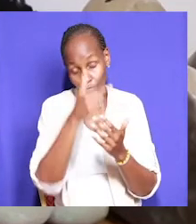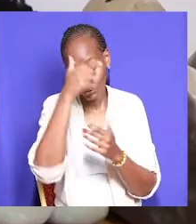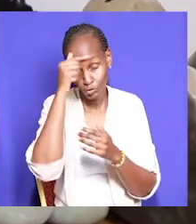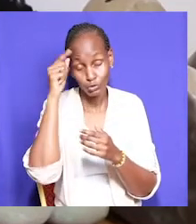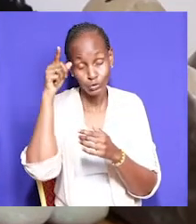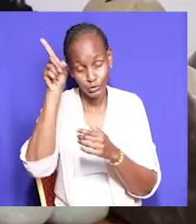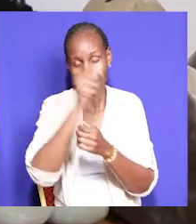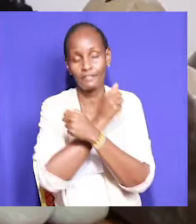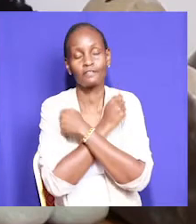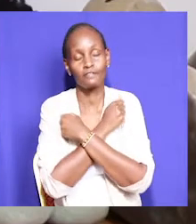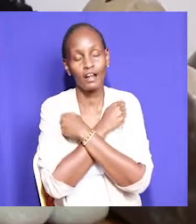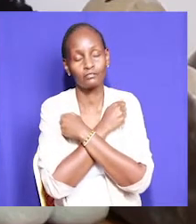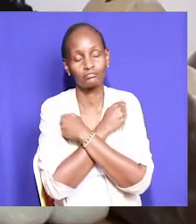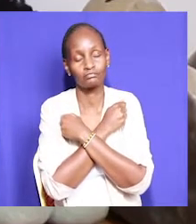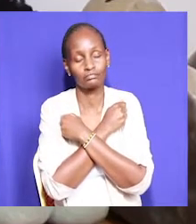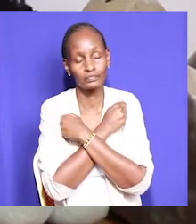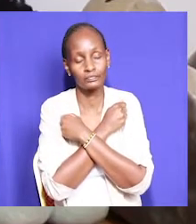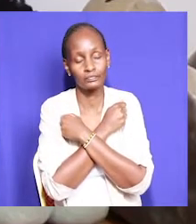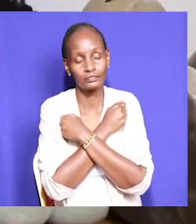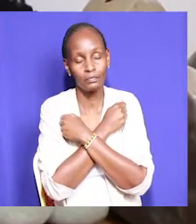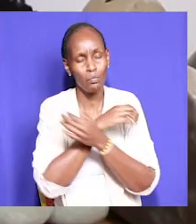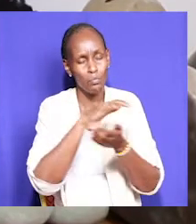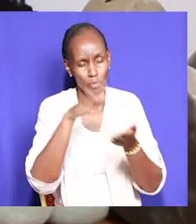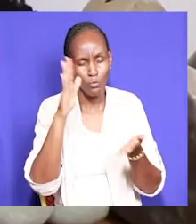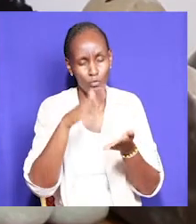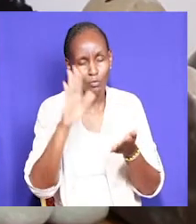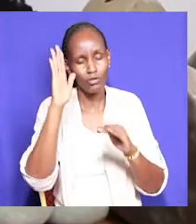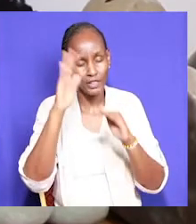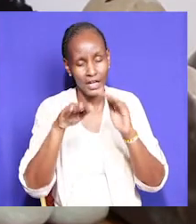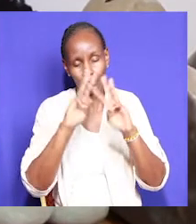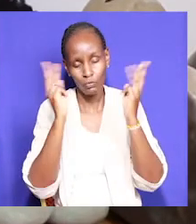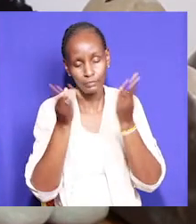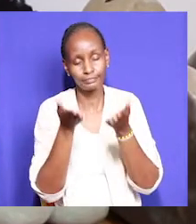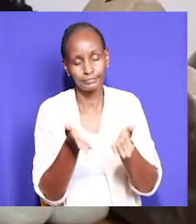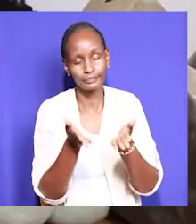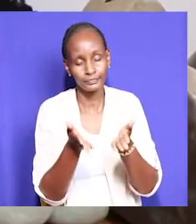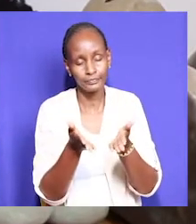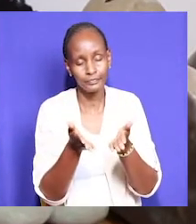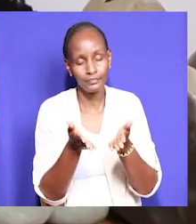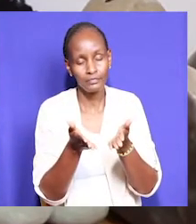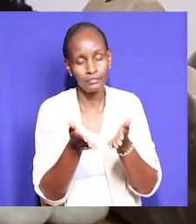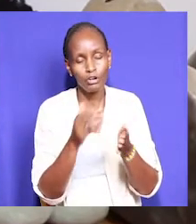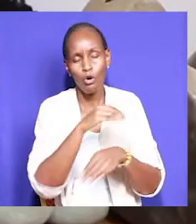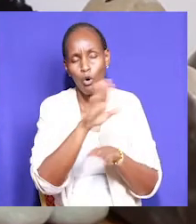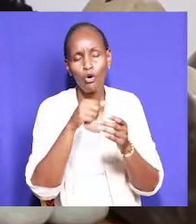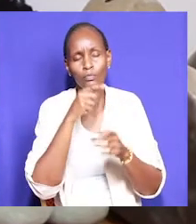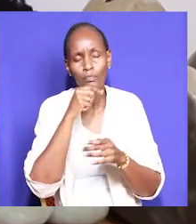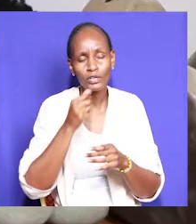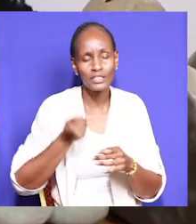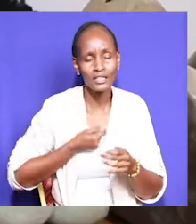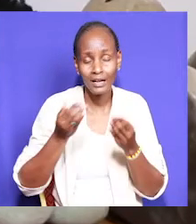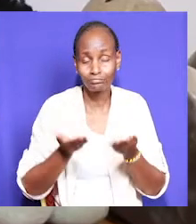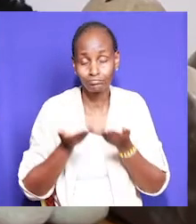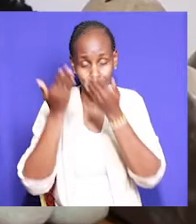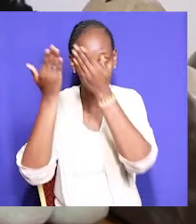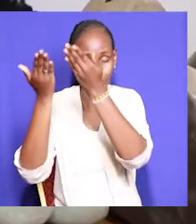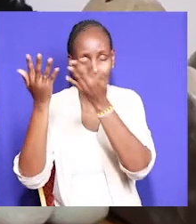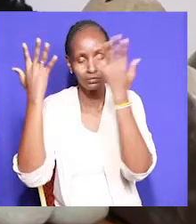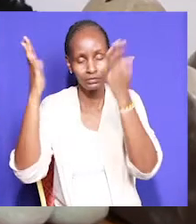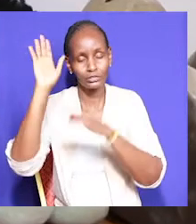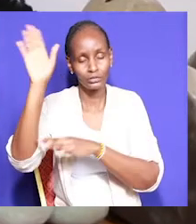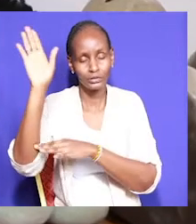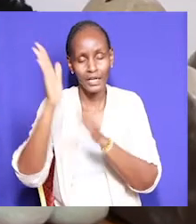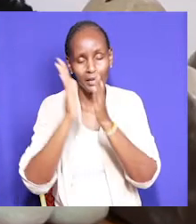love them more than anything in this world. This morning, oh God, I commit all the boys and girls into your able hands. I pray,